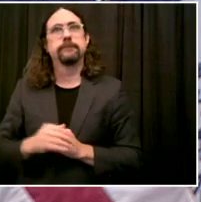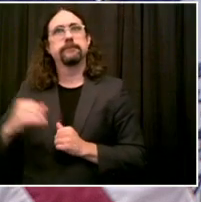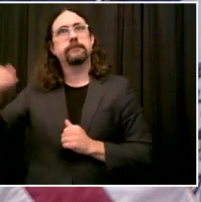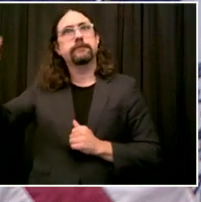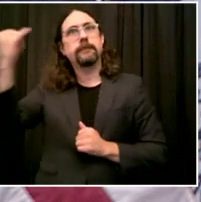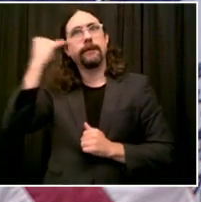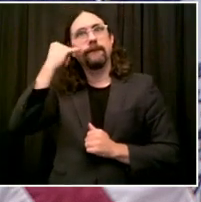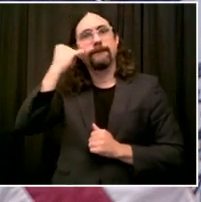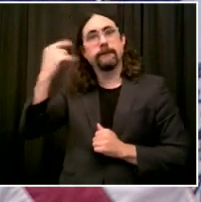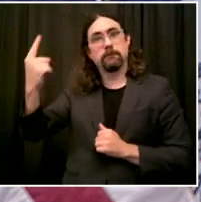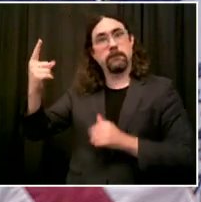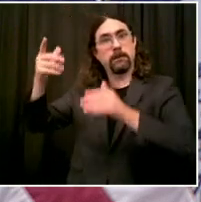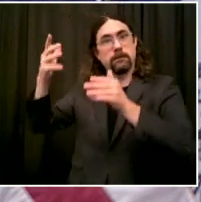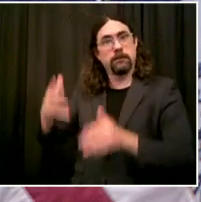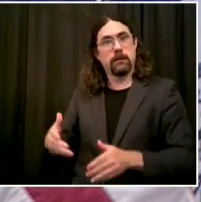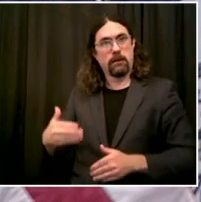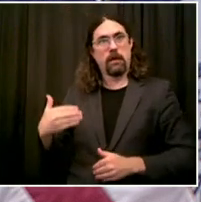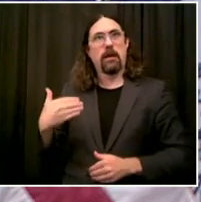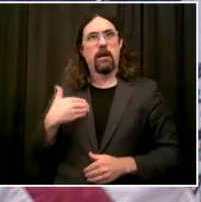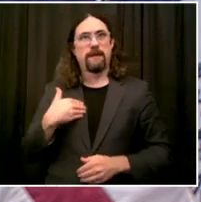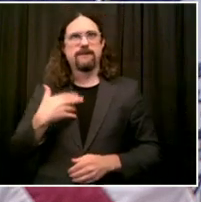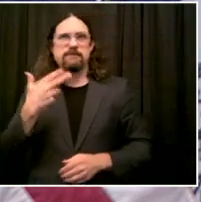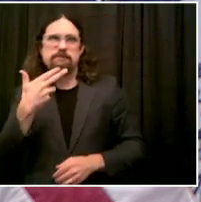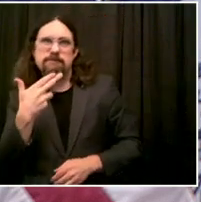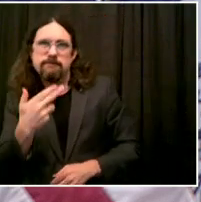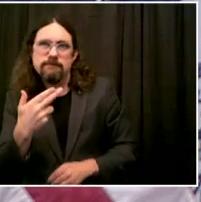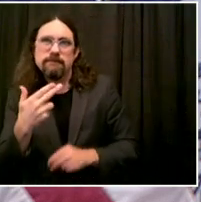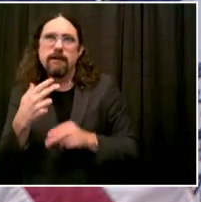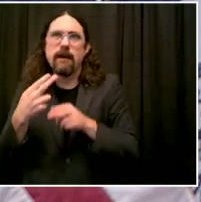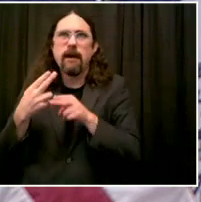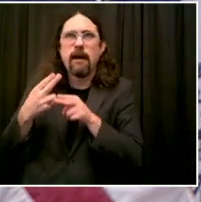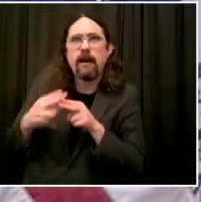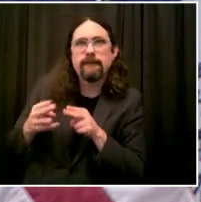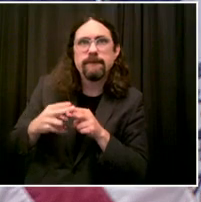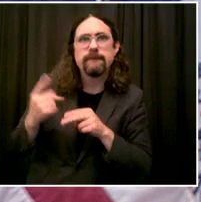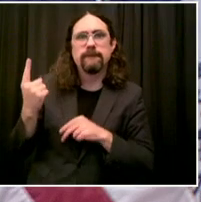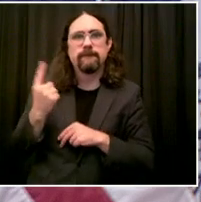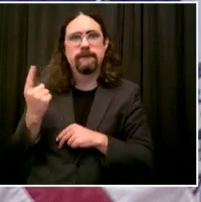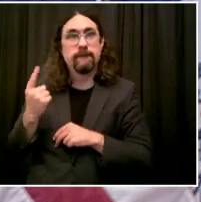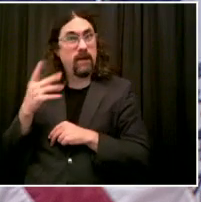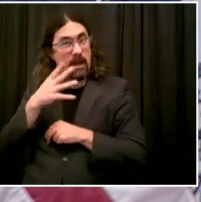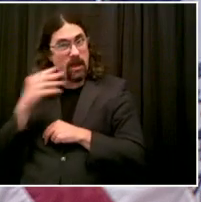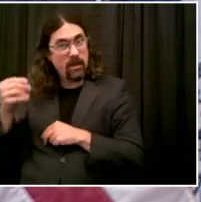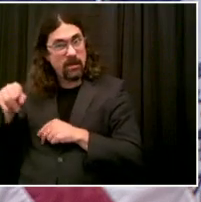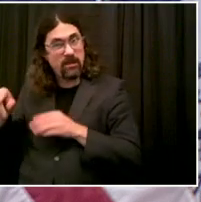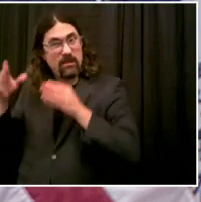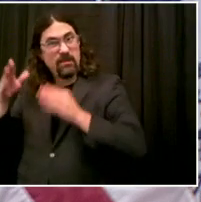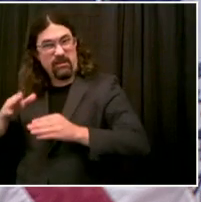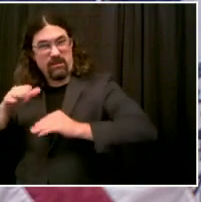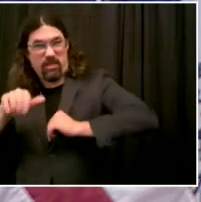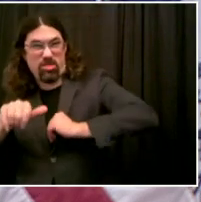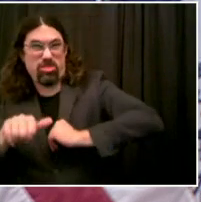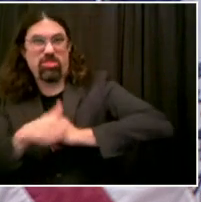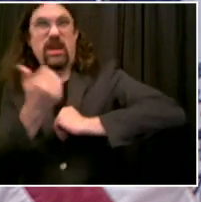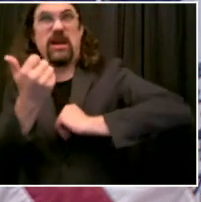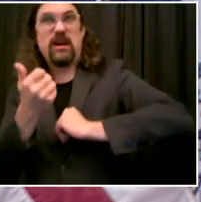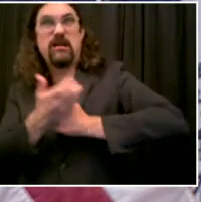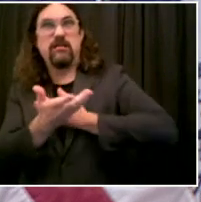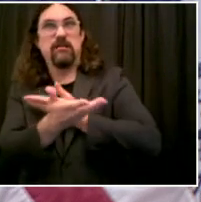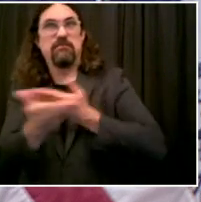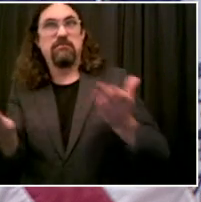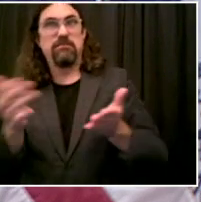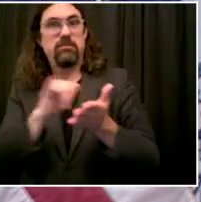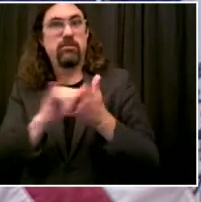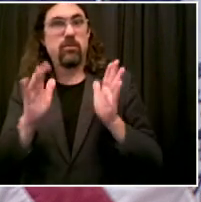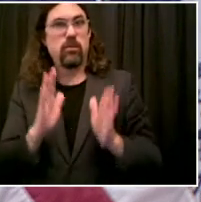now. And the DAs play a crucial role. So I don't want to just speak from the generalities. In the coming days, I want to lay out systematically